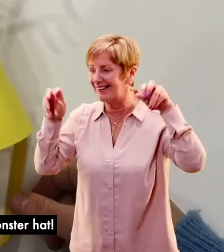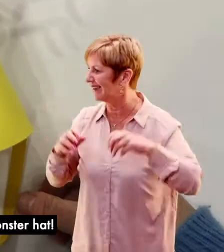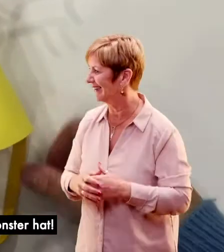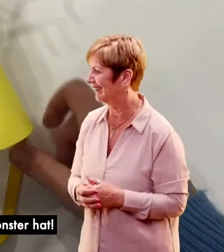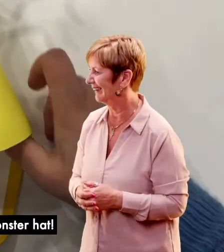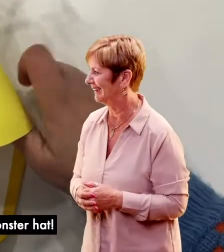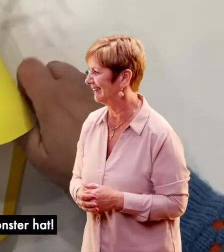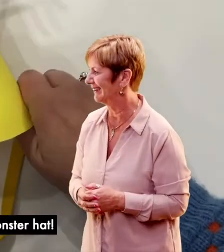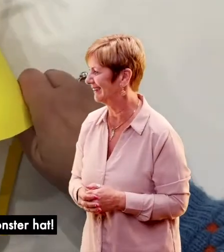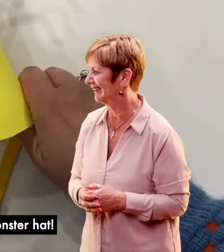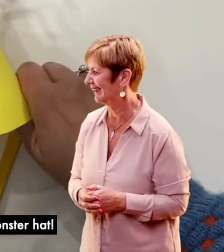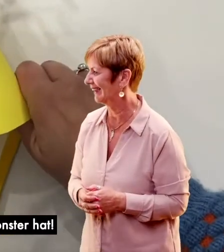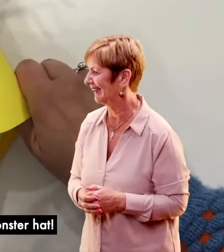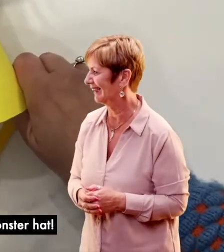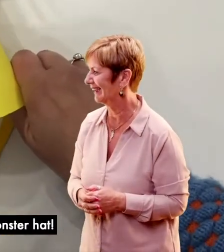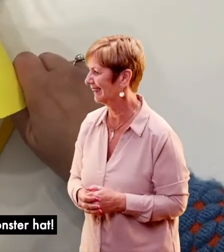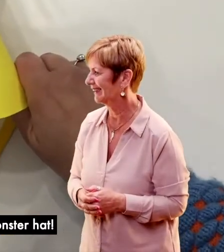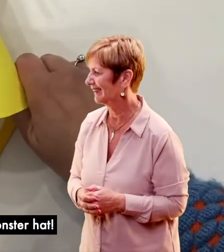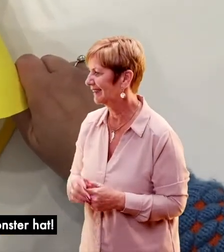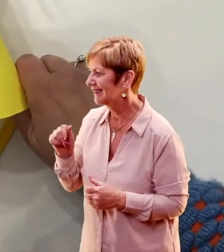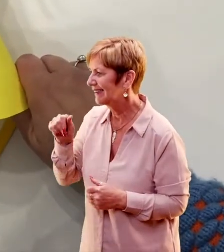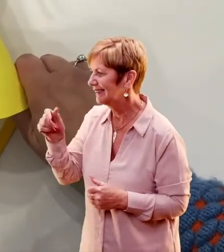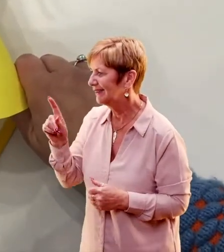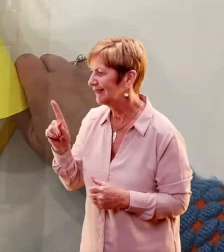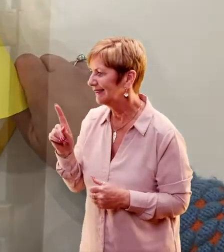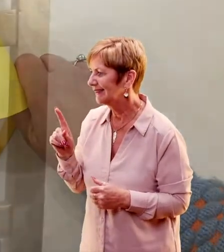And there you go, your very own monster hat.